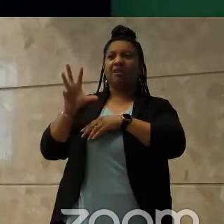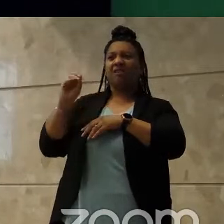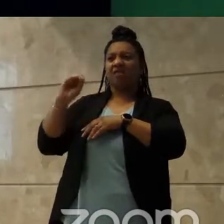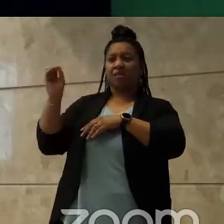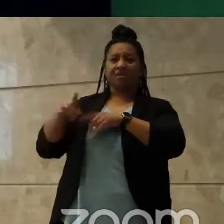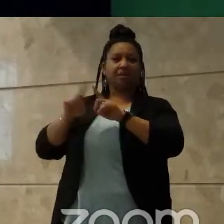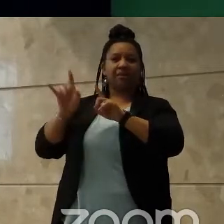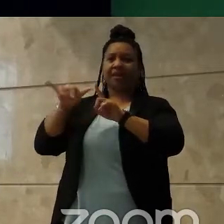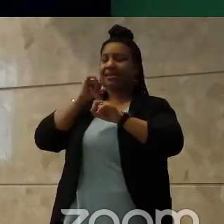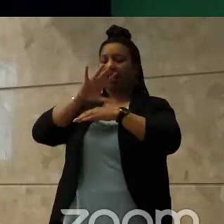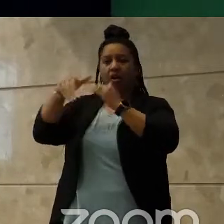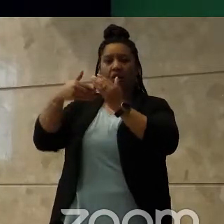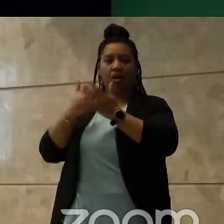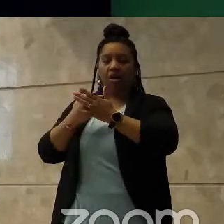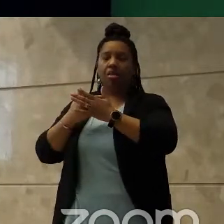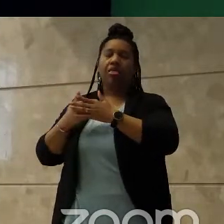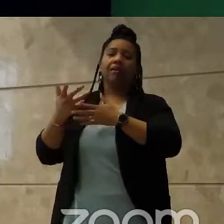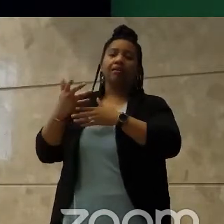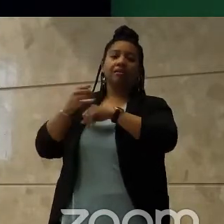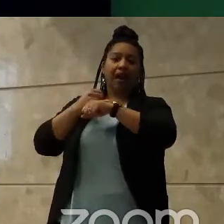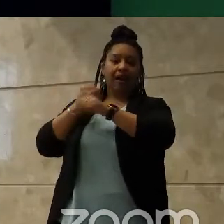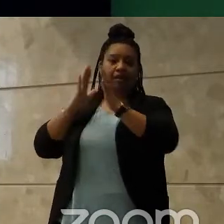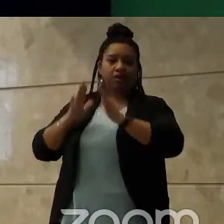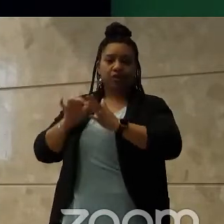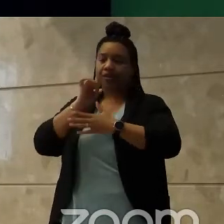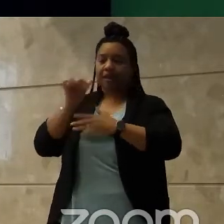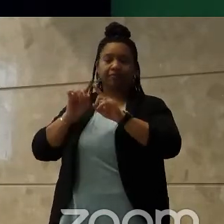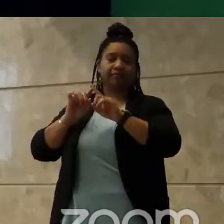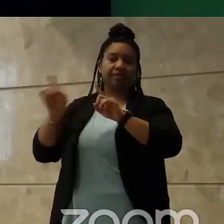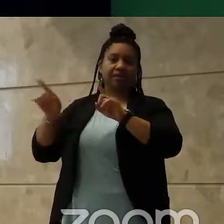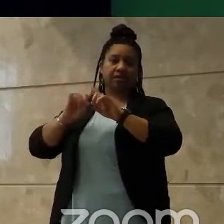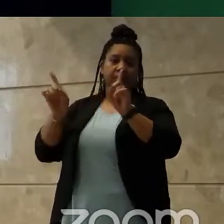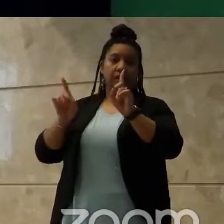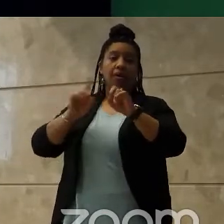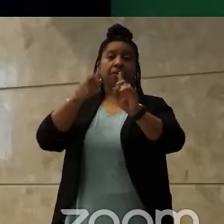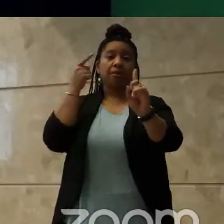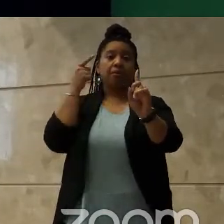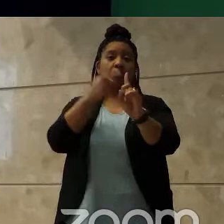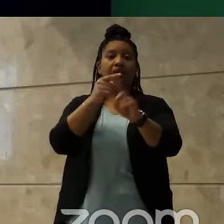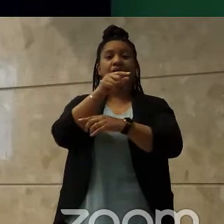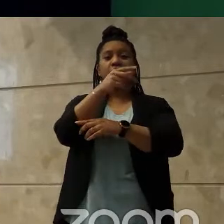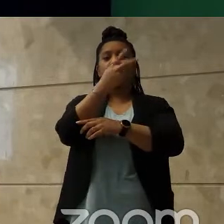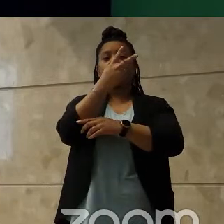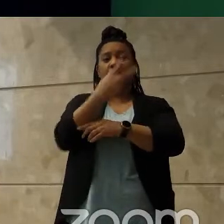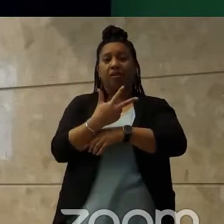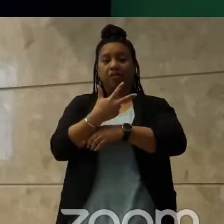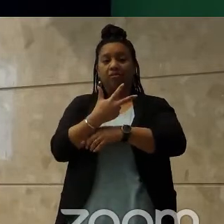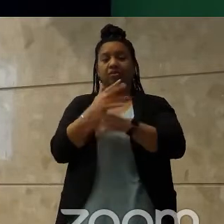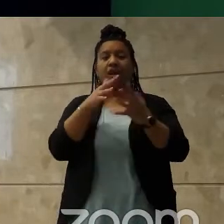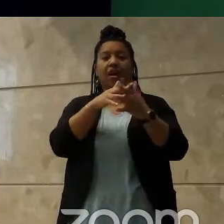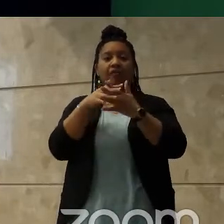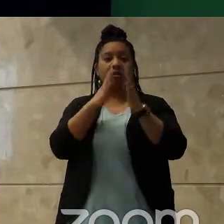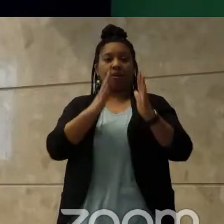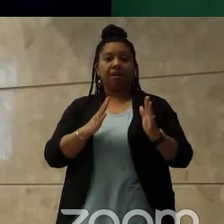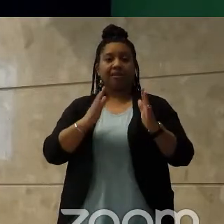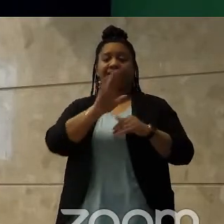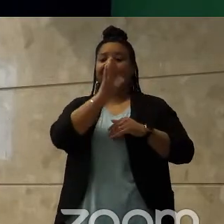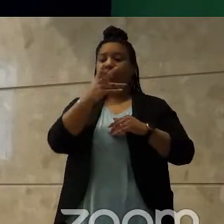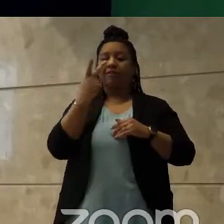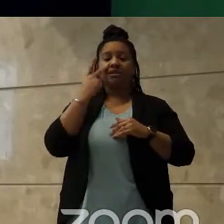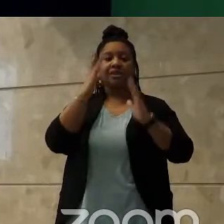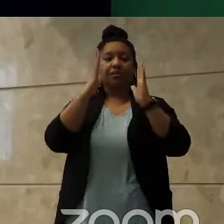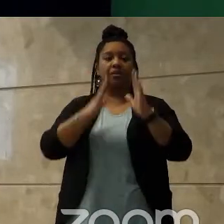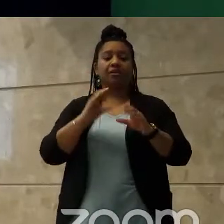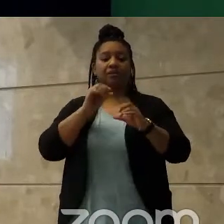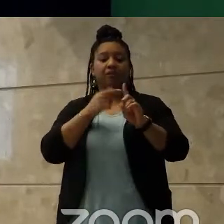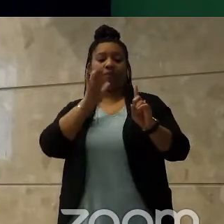groups. Pacific Islanders, it would not be. But the point I'm making is that two-thirds of Americans have never seen anyone in their